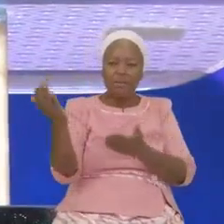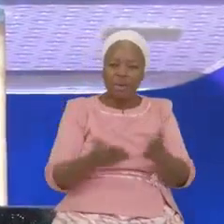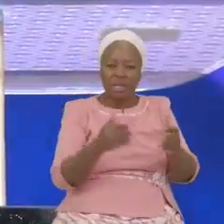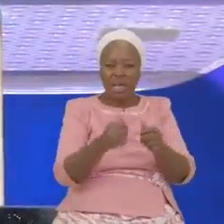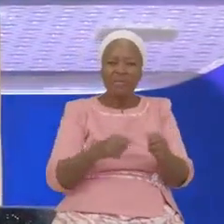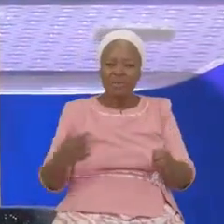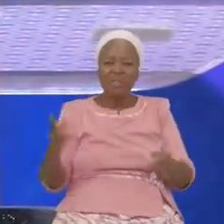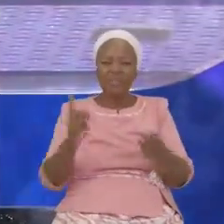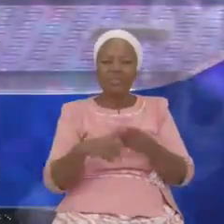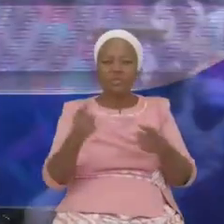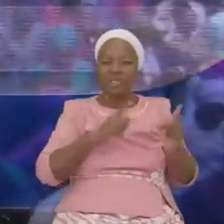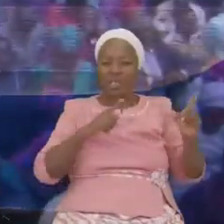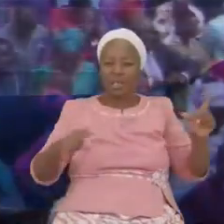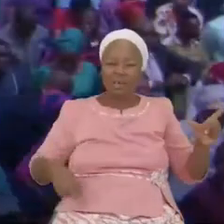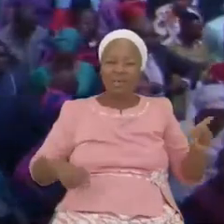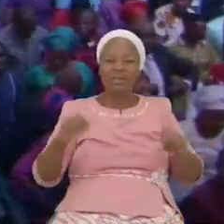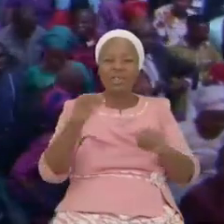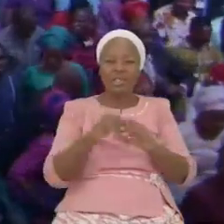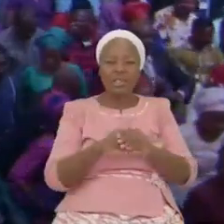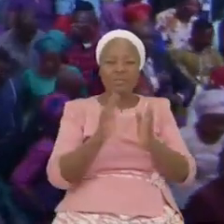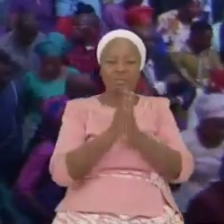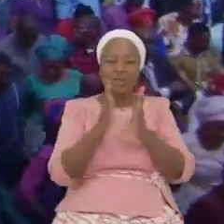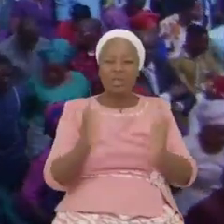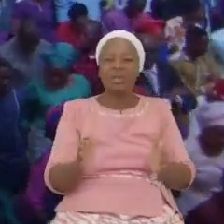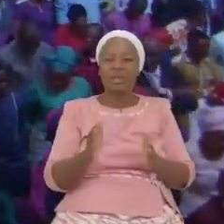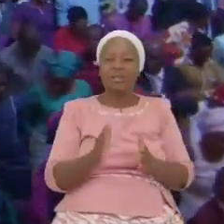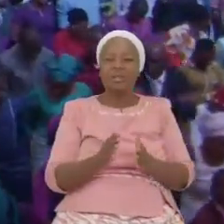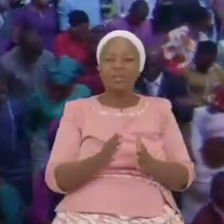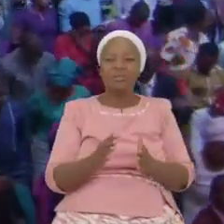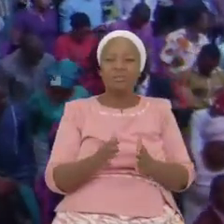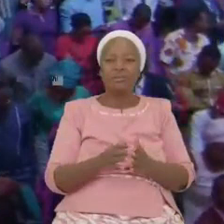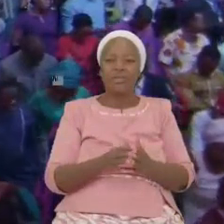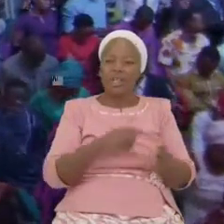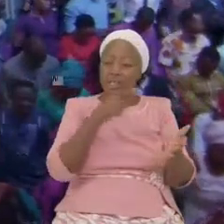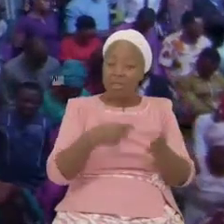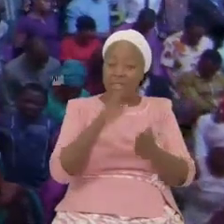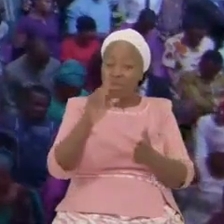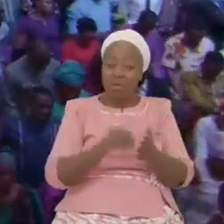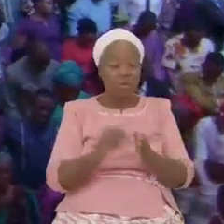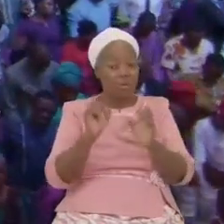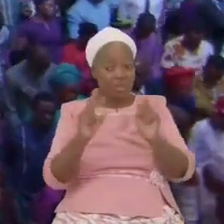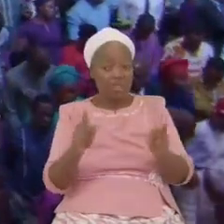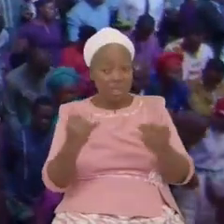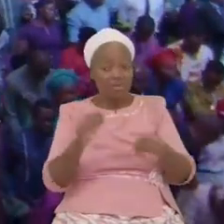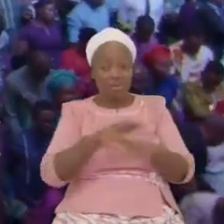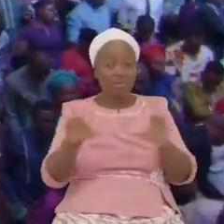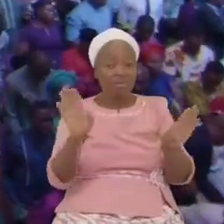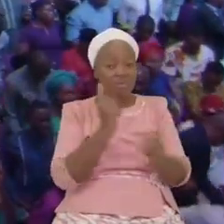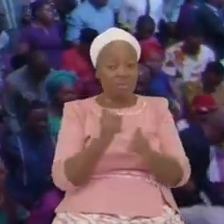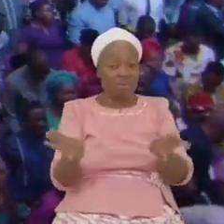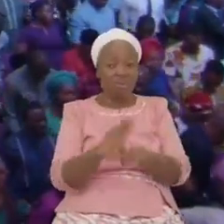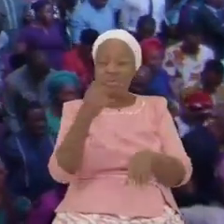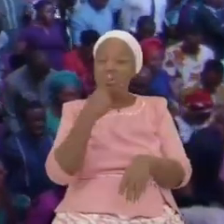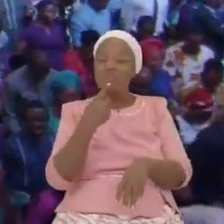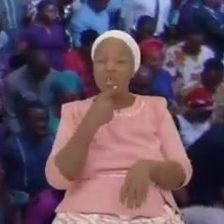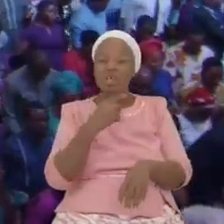everything to the Lord in prayer. This is your chance. Don't just close your mouth. This is your chance.